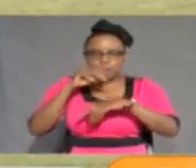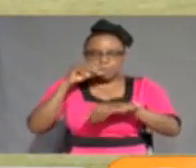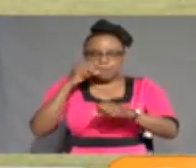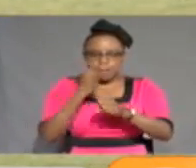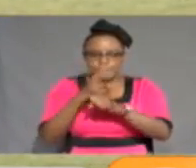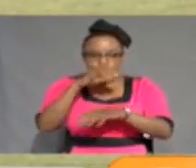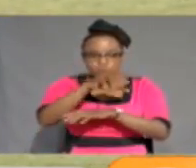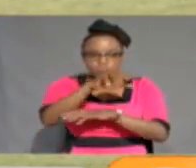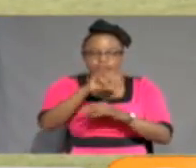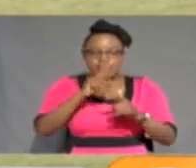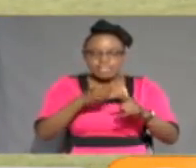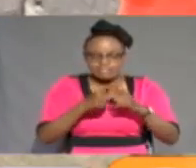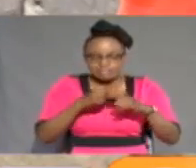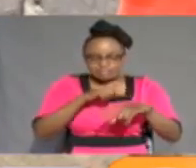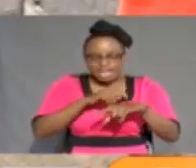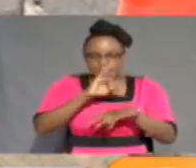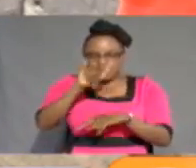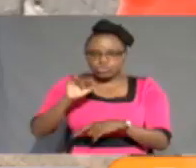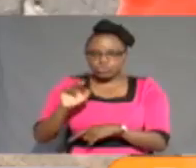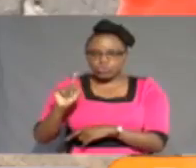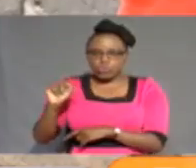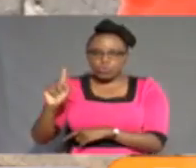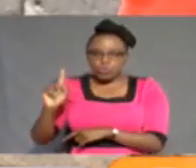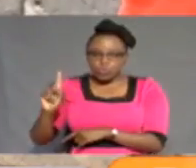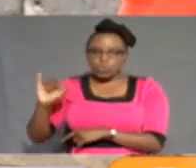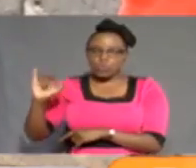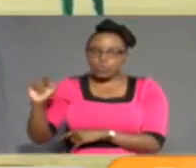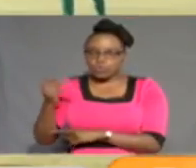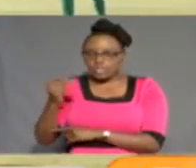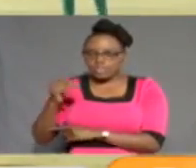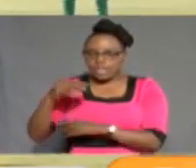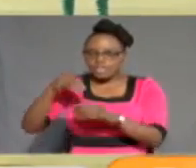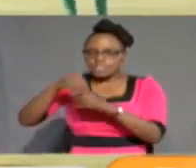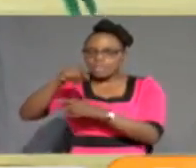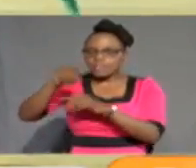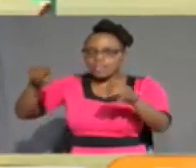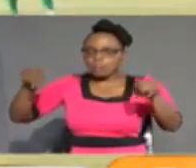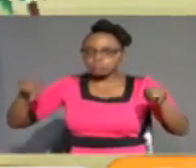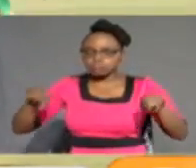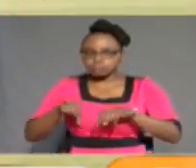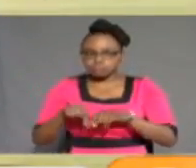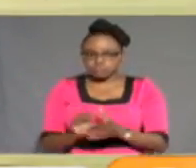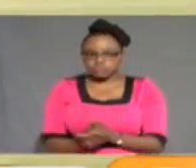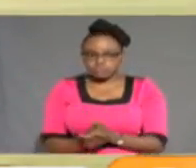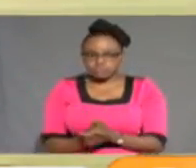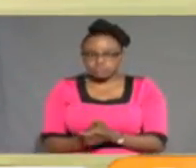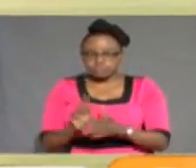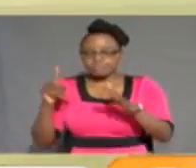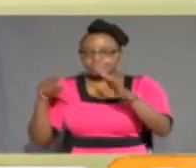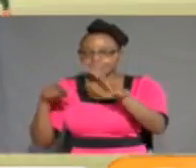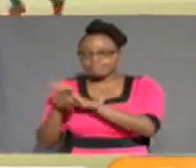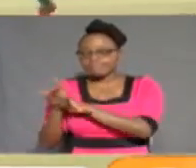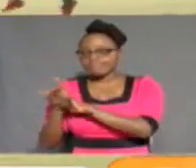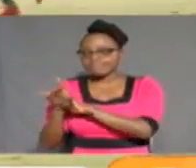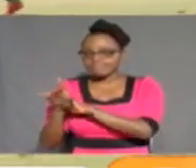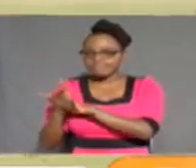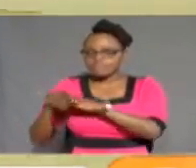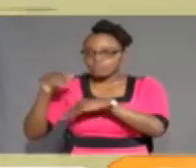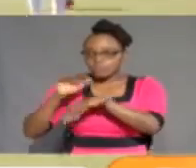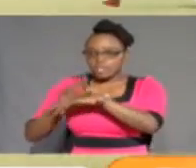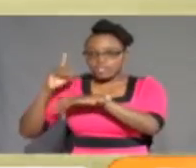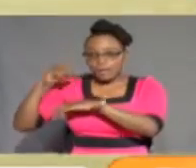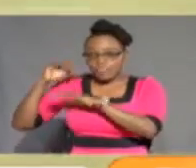when Judith Achieno was brought down inside the box. Fauzia Kaunjeri slotted in the spot kick to earn Mathare